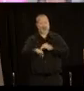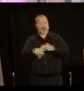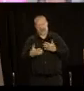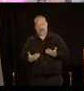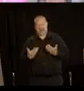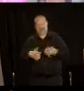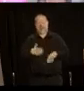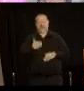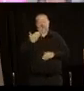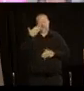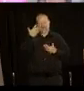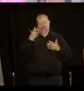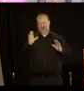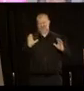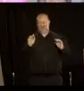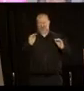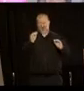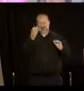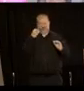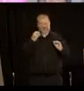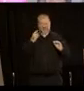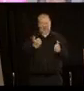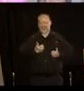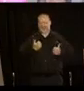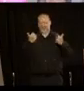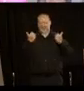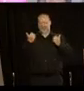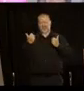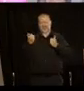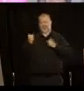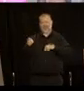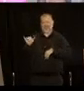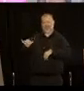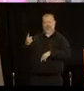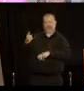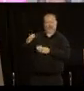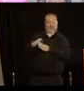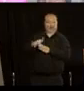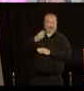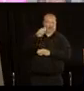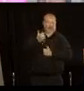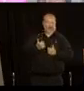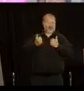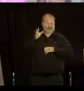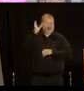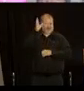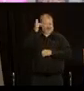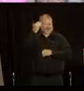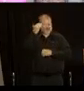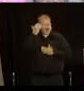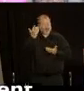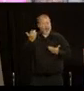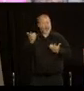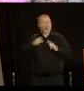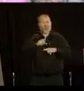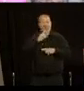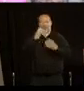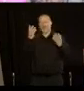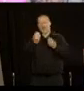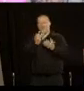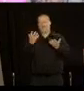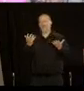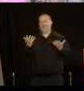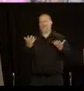gosh, there's not been anything I've ever done in my life that's harder than that. But it's also, it's such a beautiful and